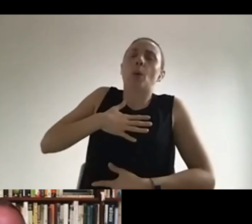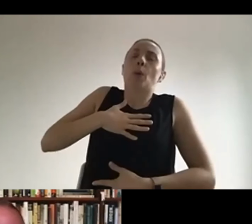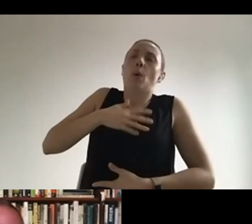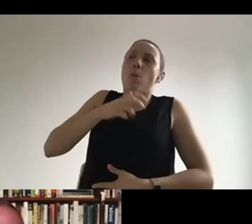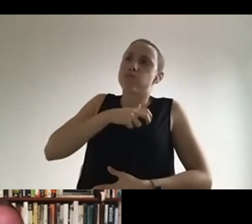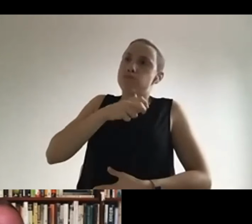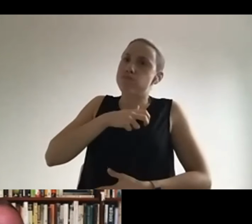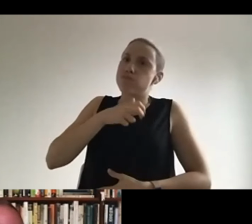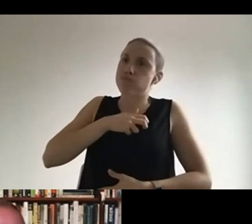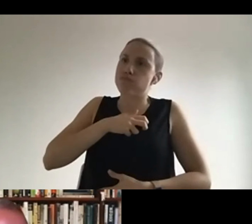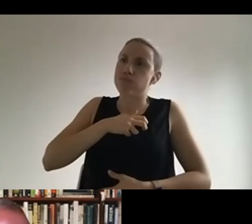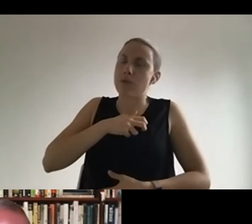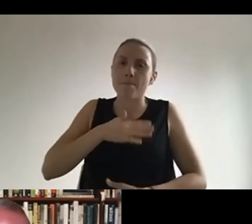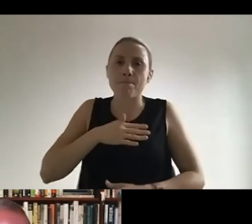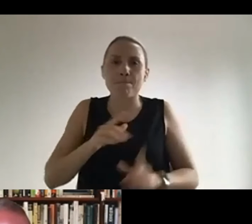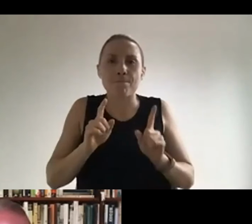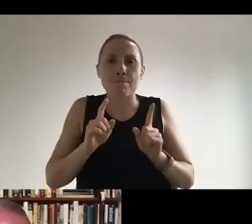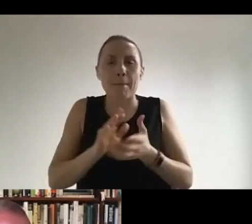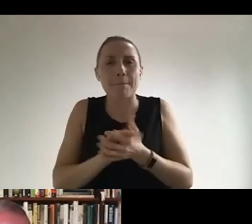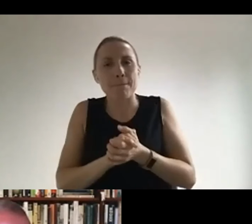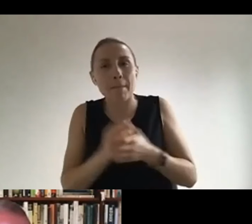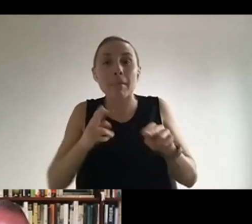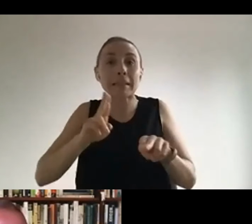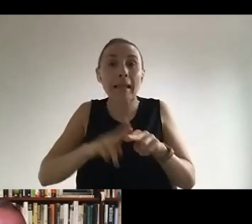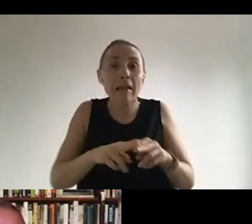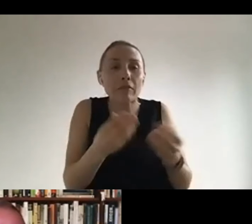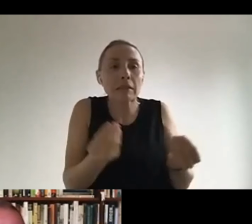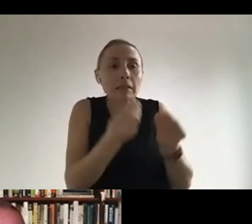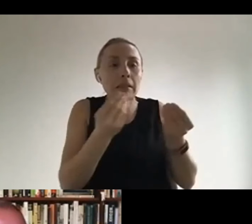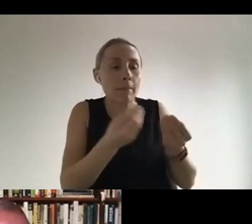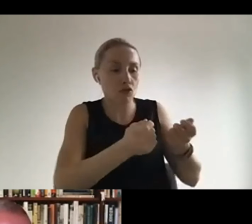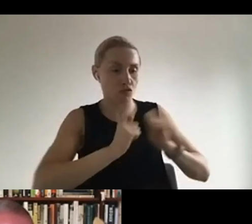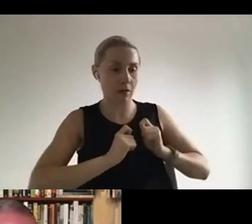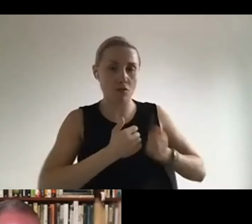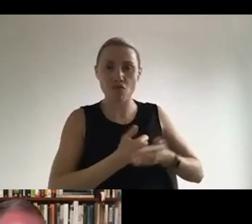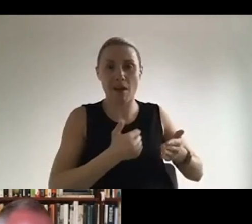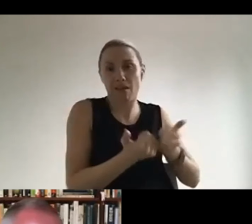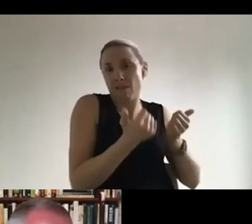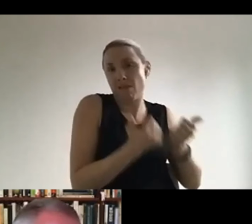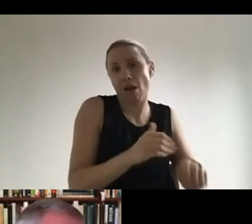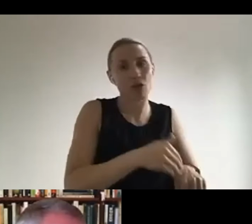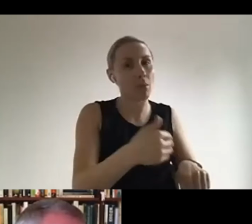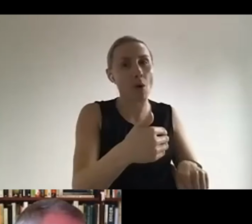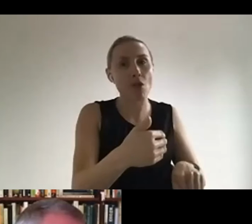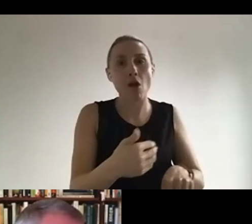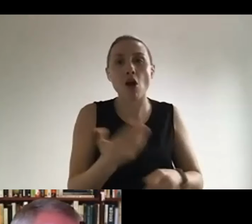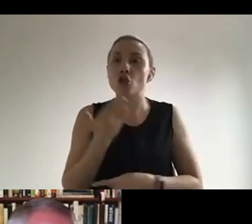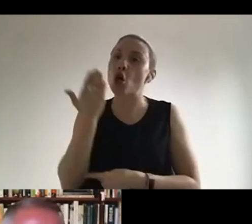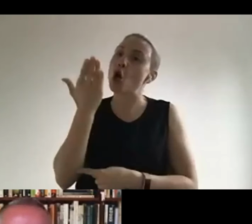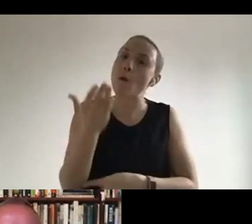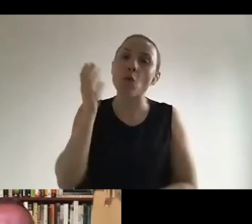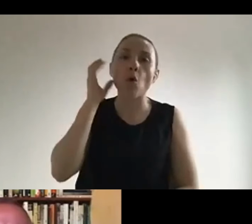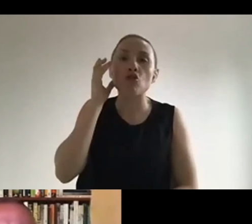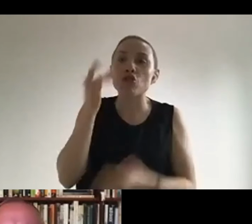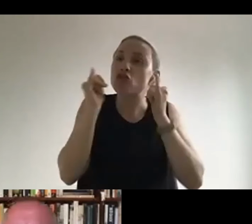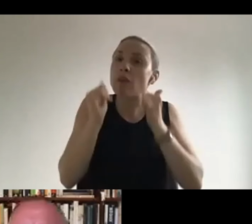Having to do something on a regular basis doesn't bother me. I go for regular audiology checkups once every 6 months or so.